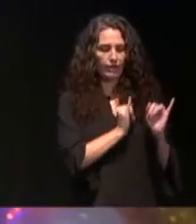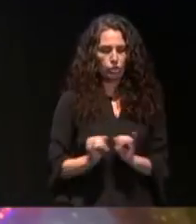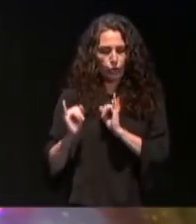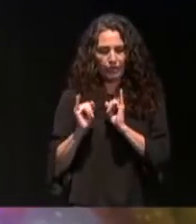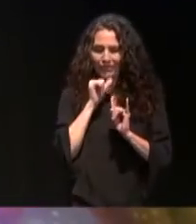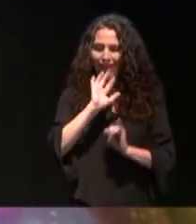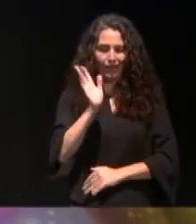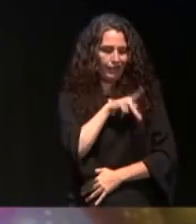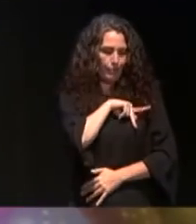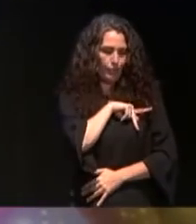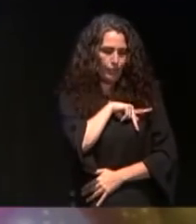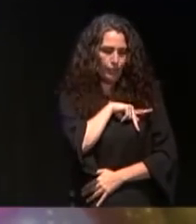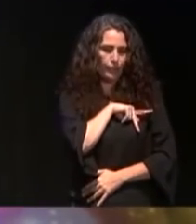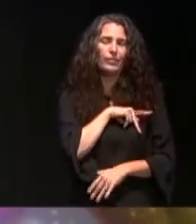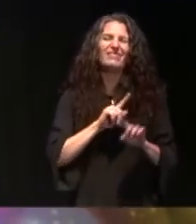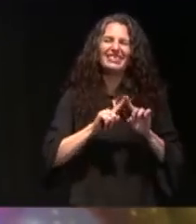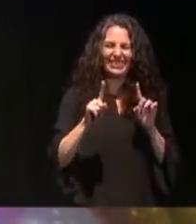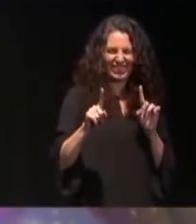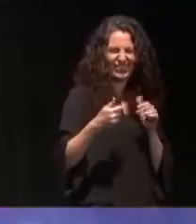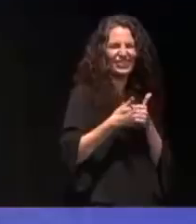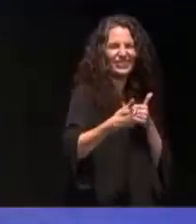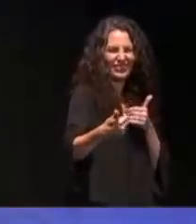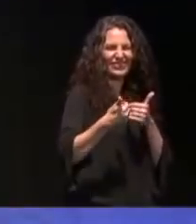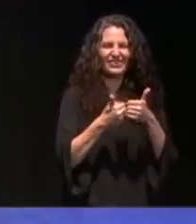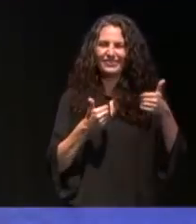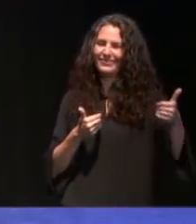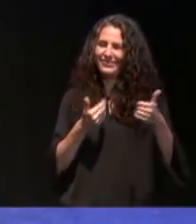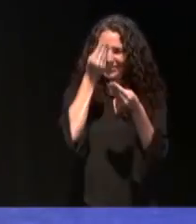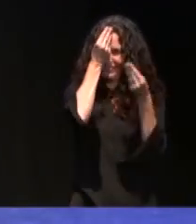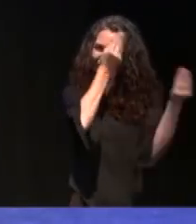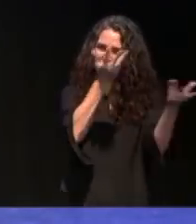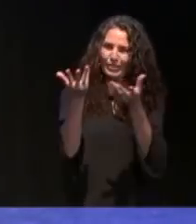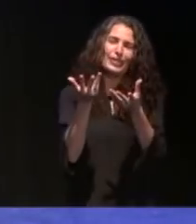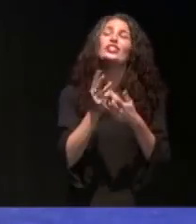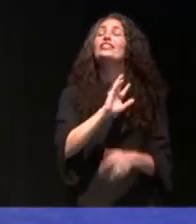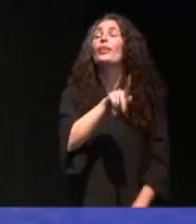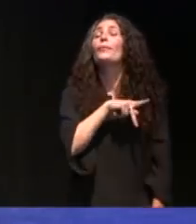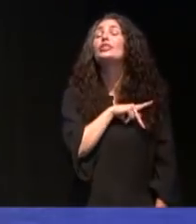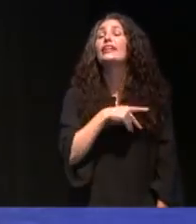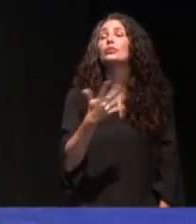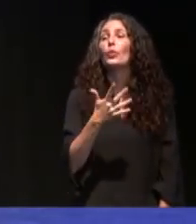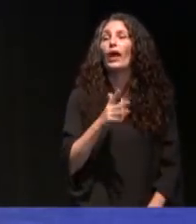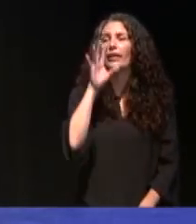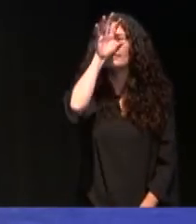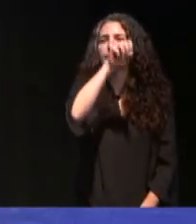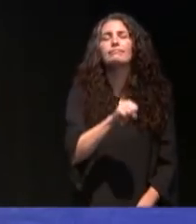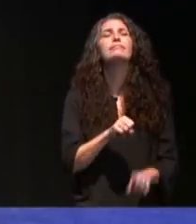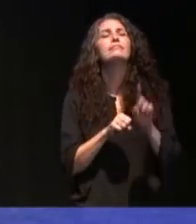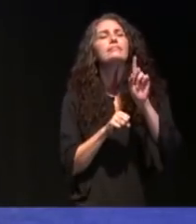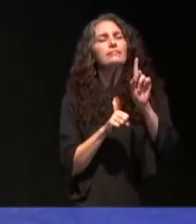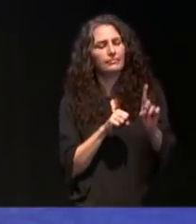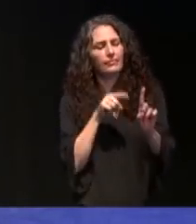personality. Two different streams of information. The personality is catching